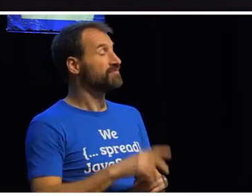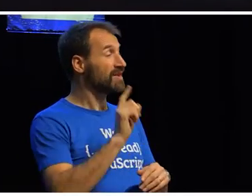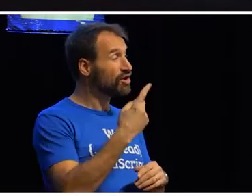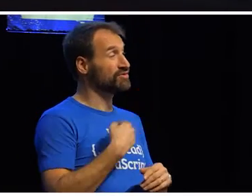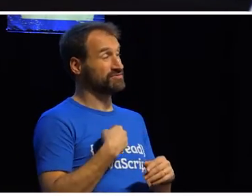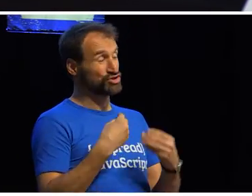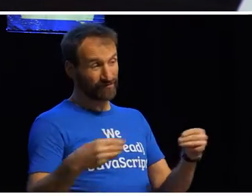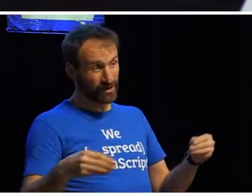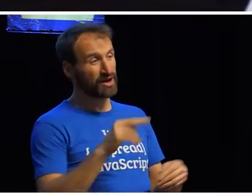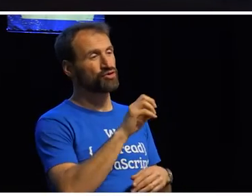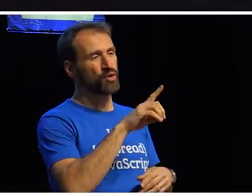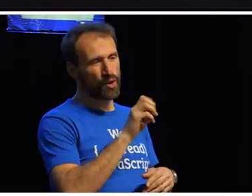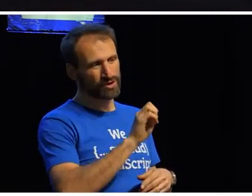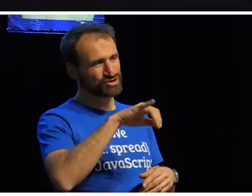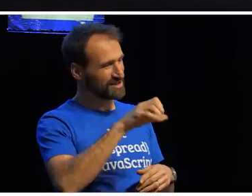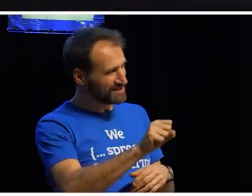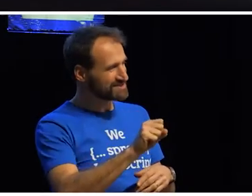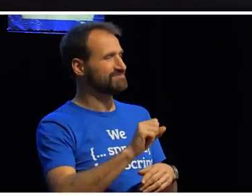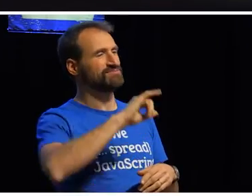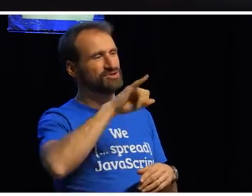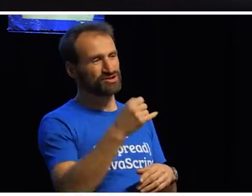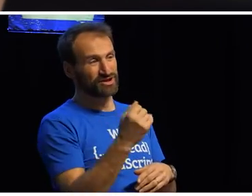5 and some more open source stuff.